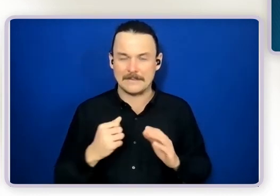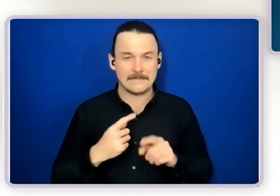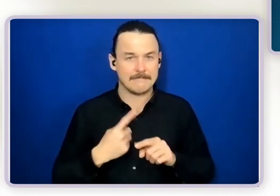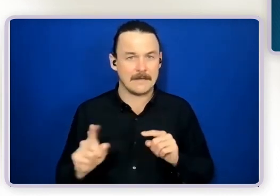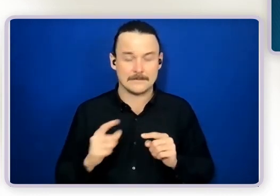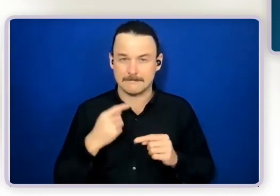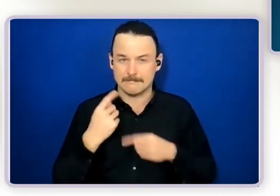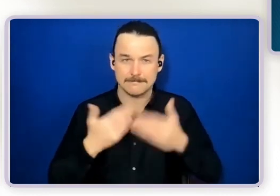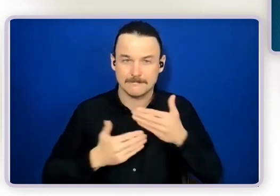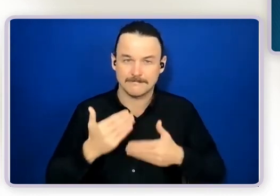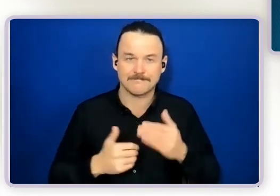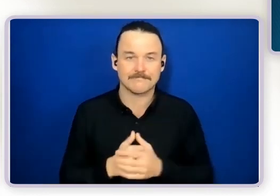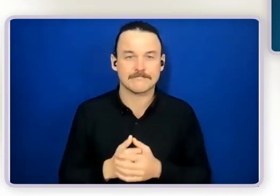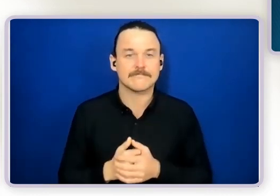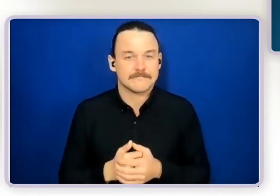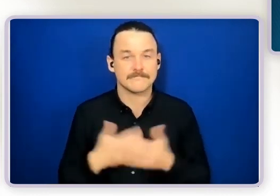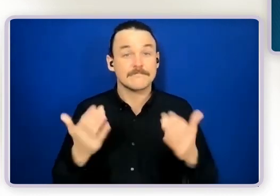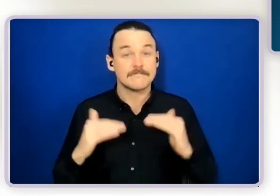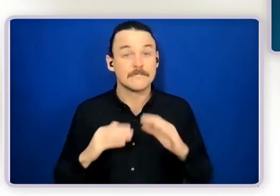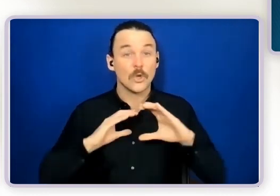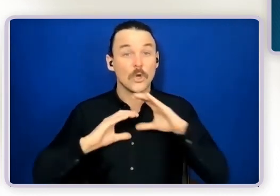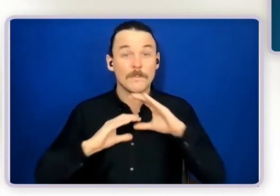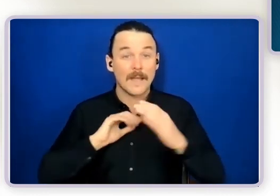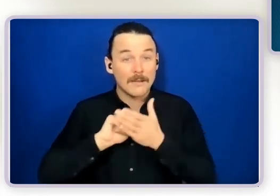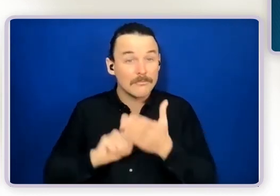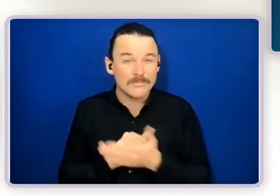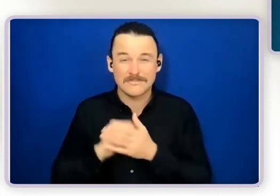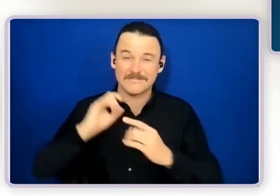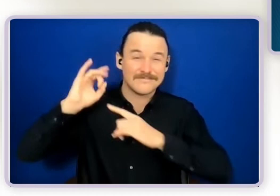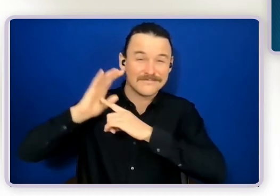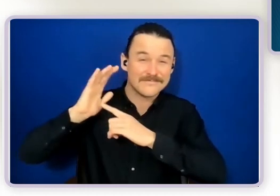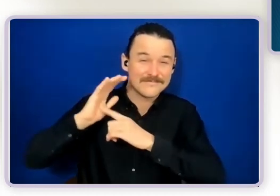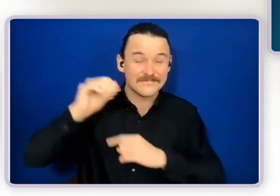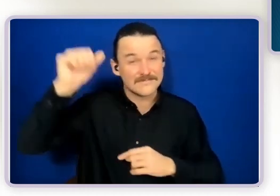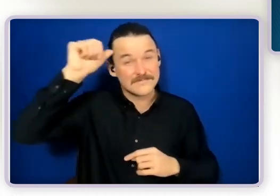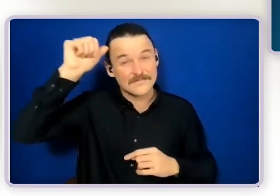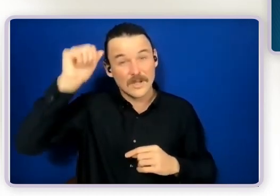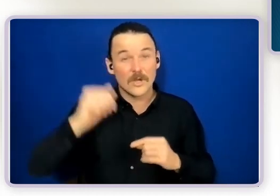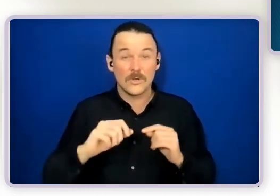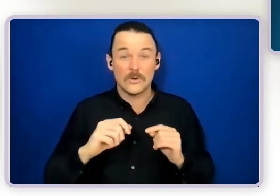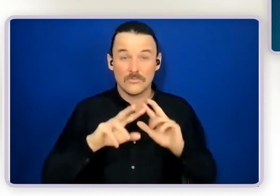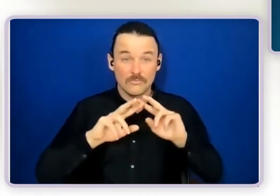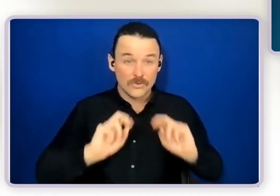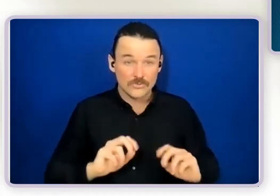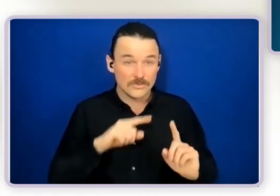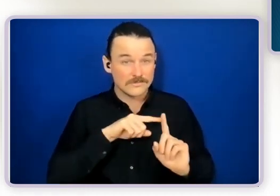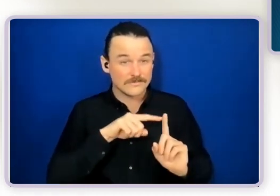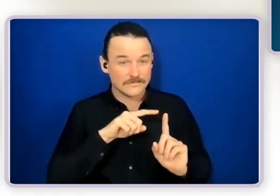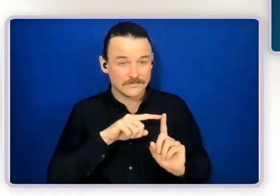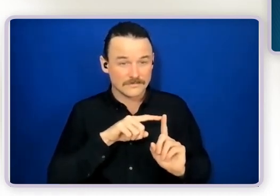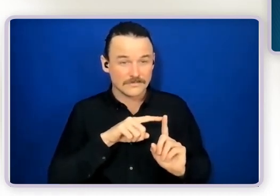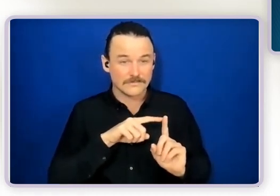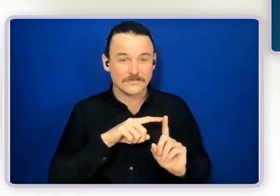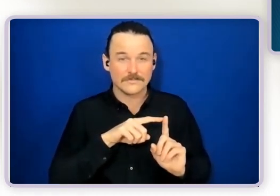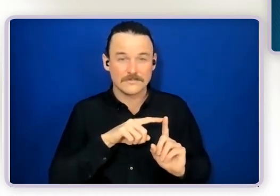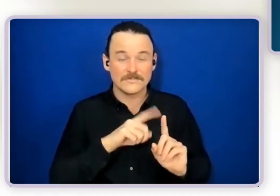Communicating appropriately. We all know the research says that behaviours of concern and the